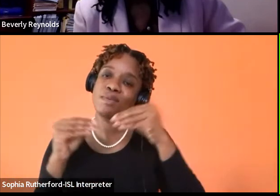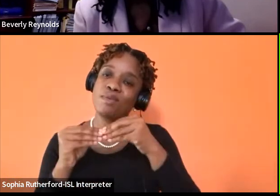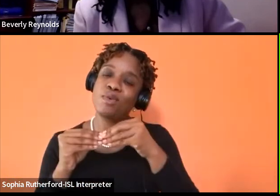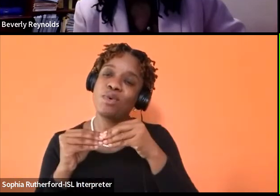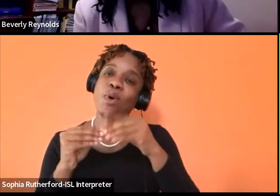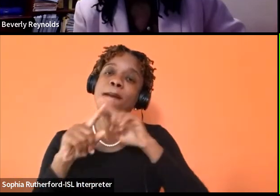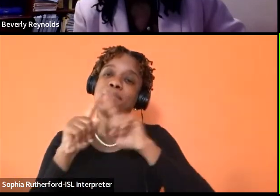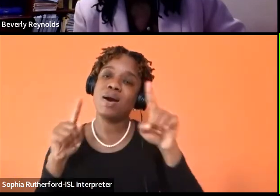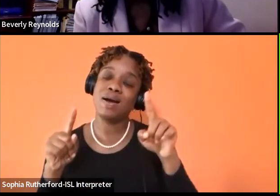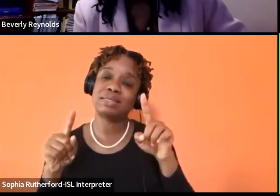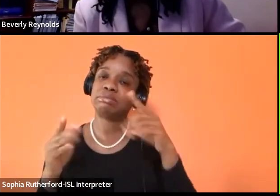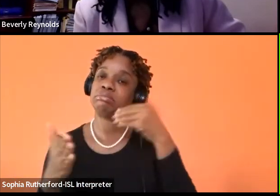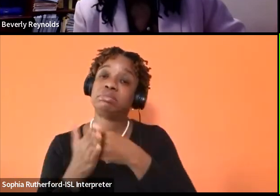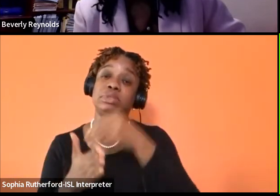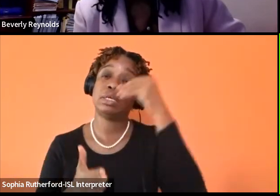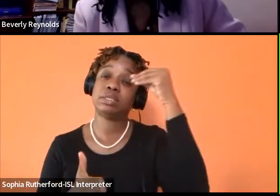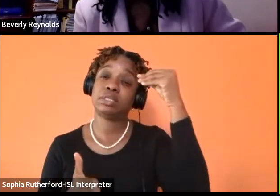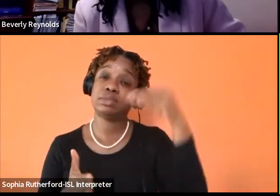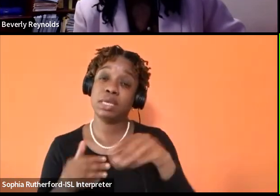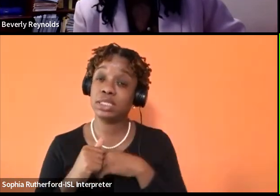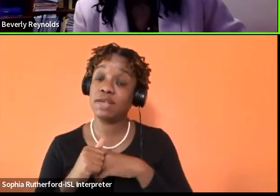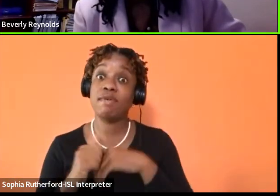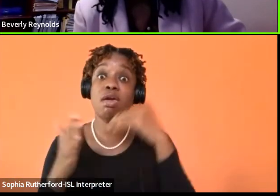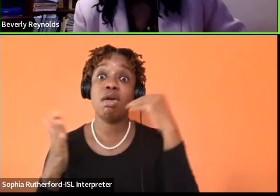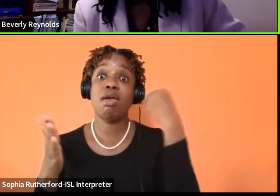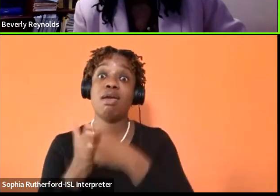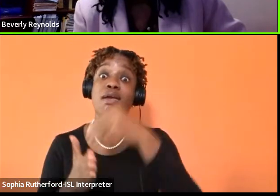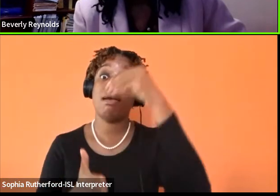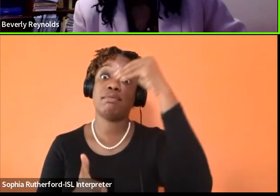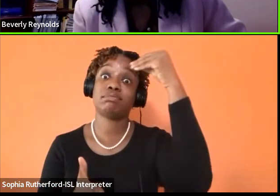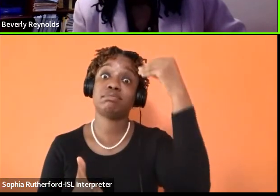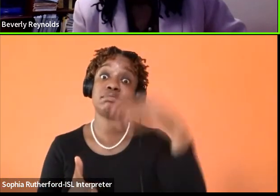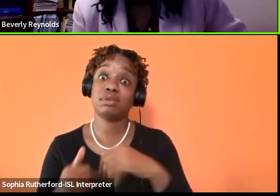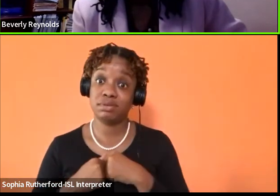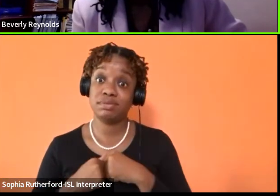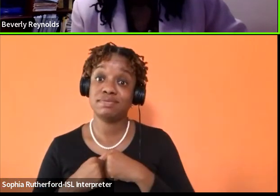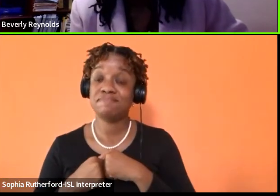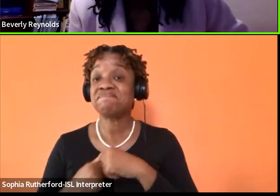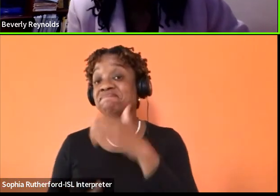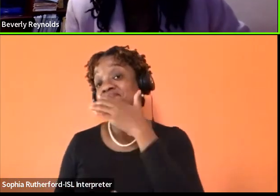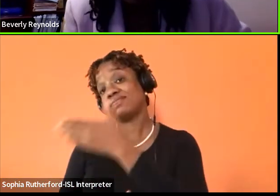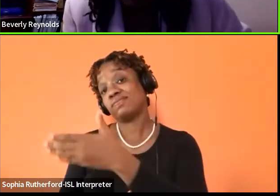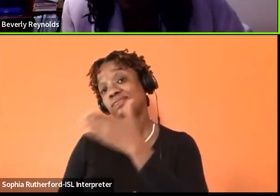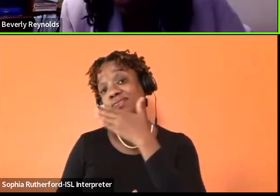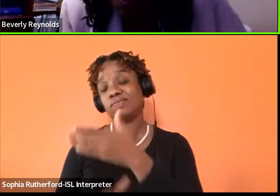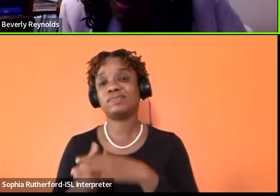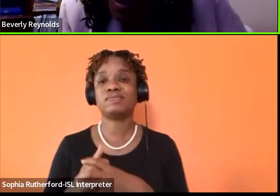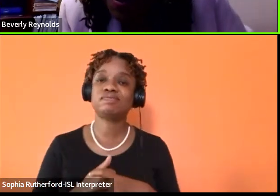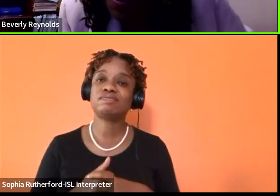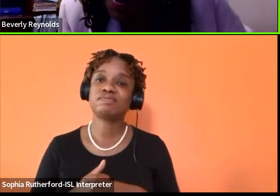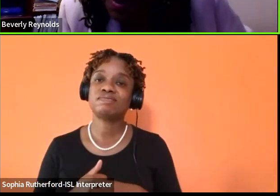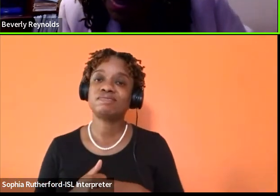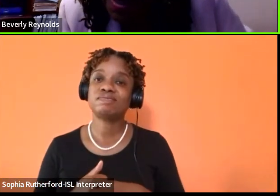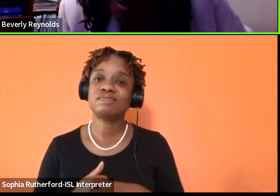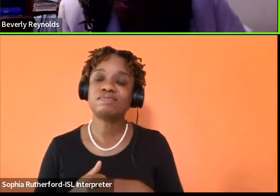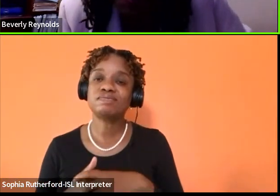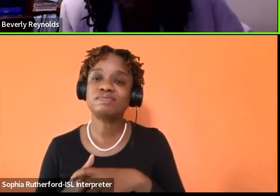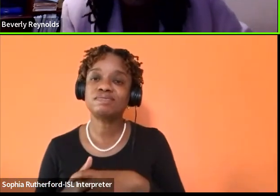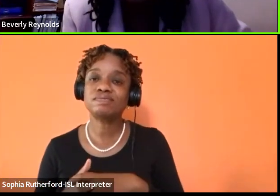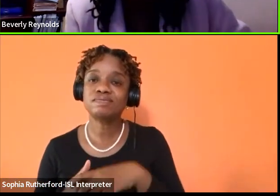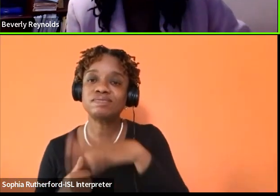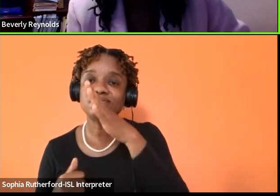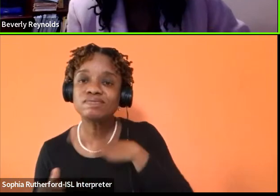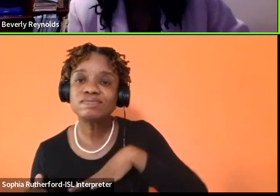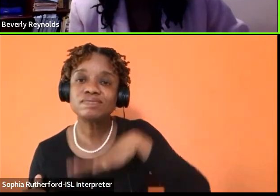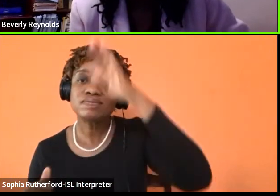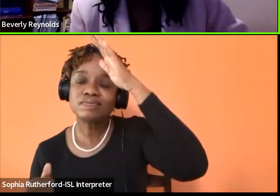it. It is costly. Thank you. Ladies and gentlemen, you have just a couple